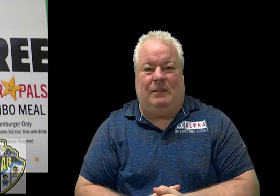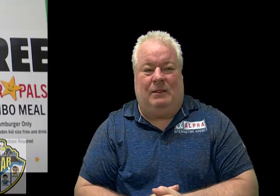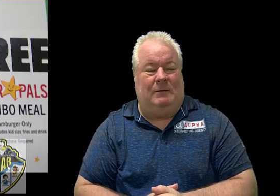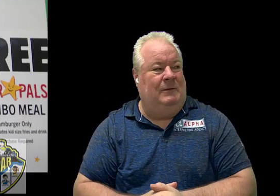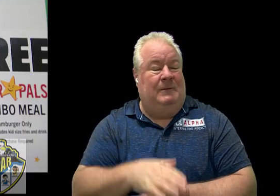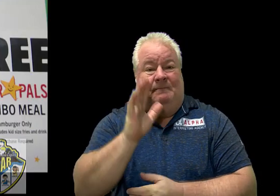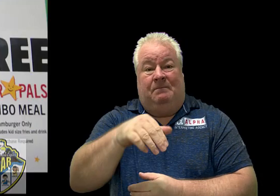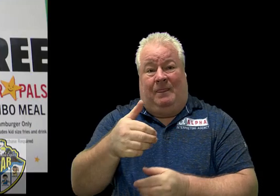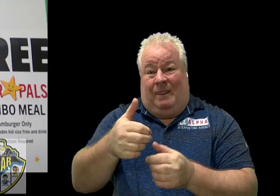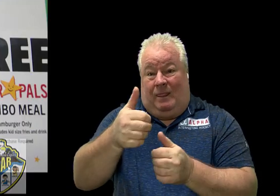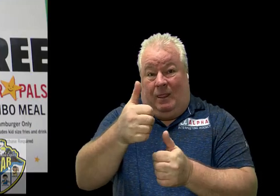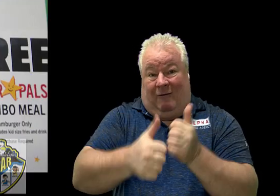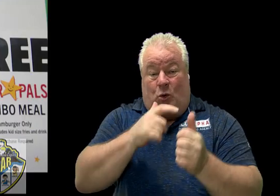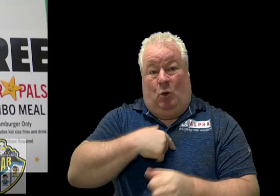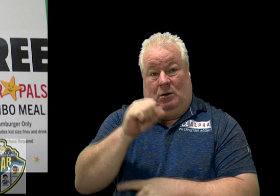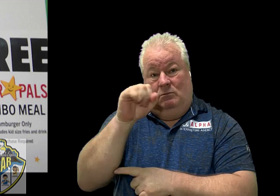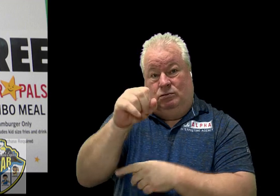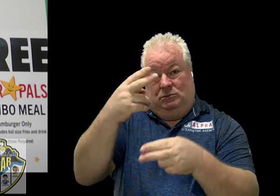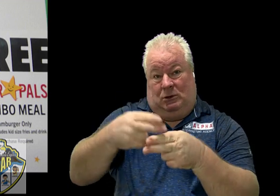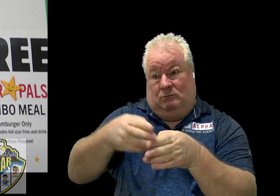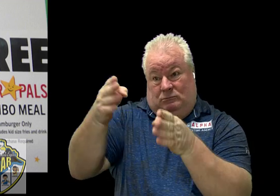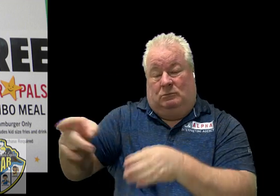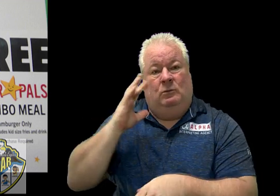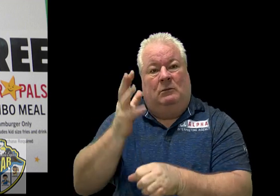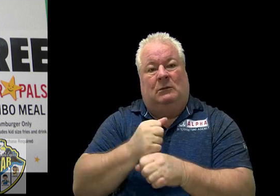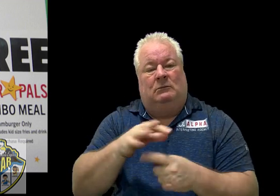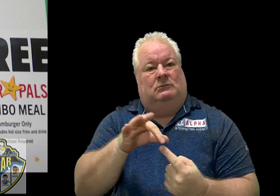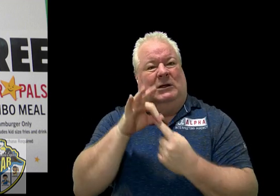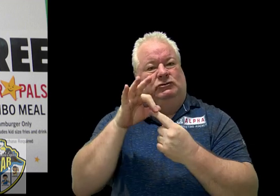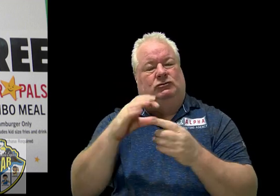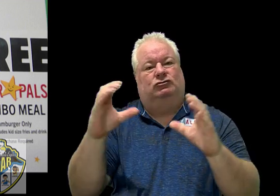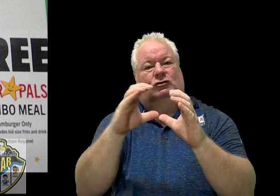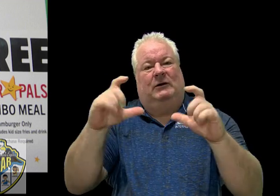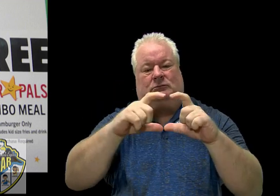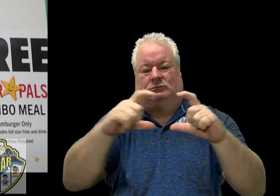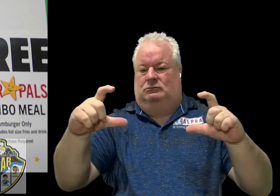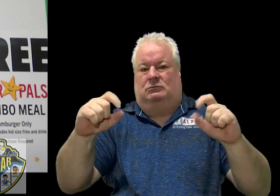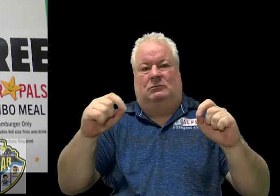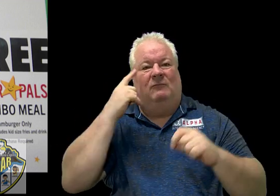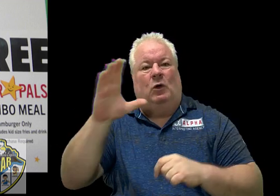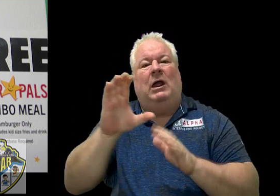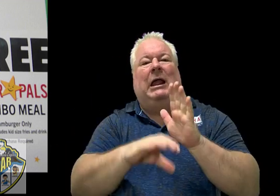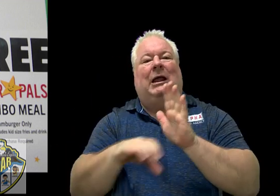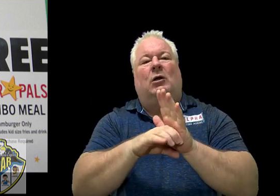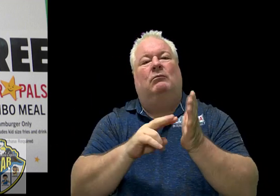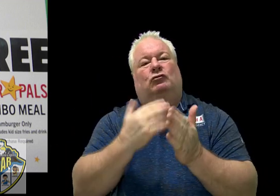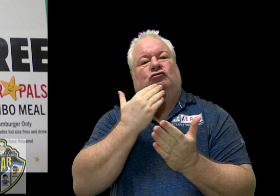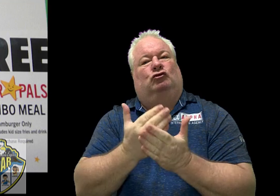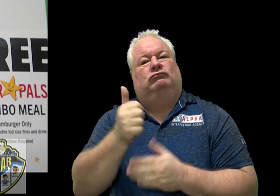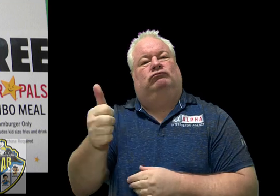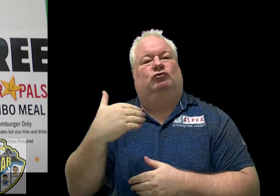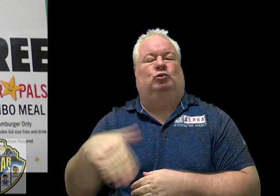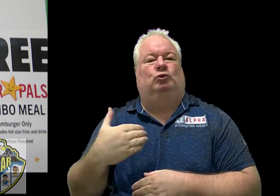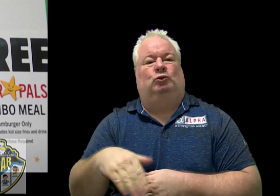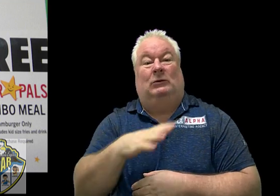Each person that we celebrate today will receive a certificate of character and a